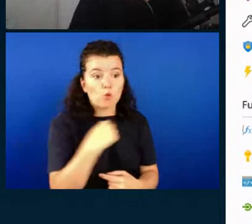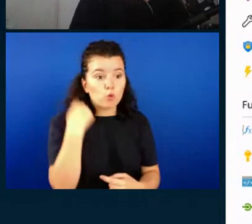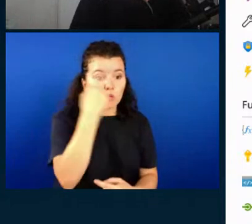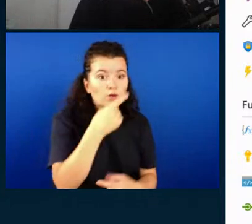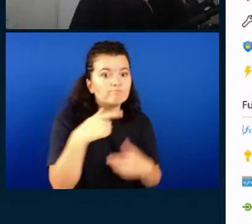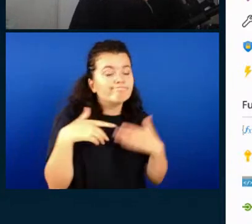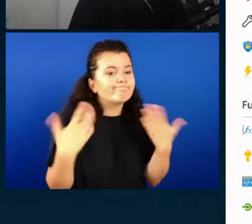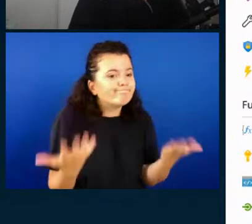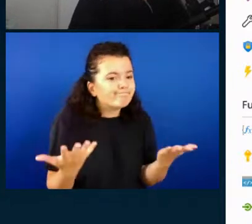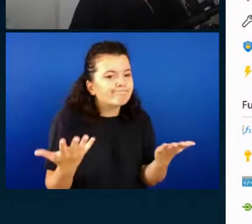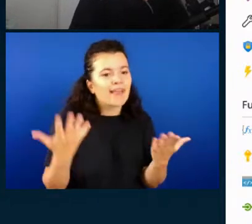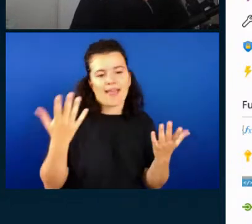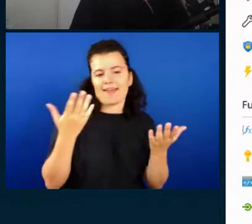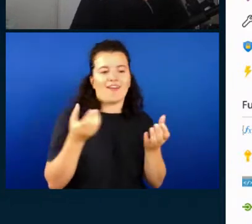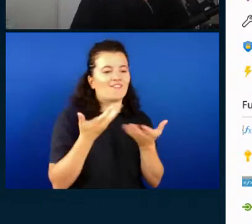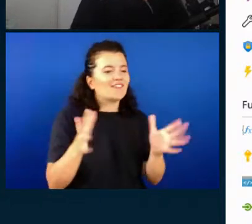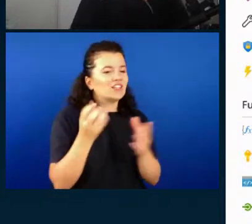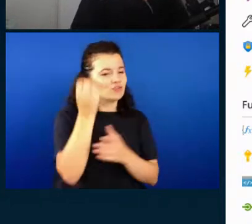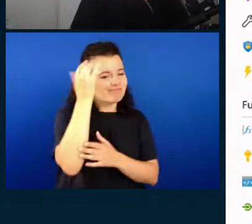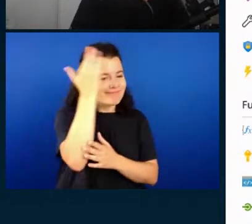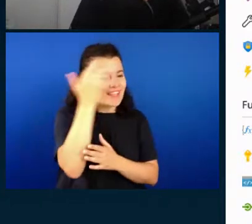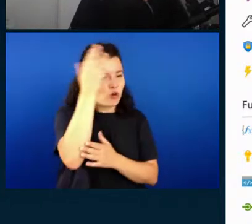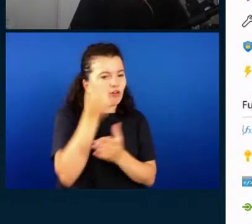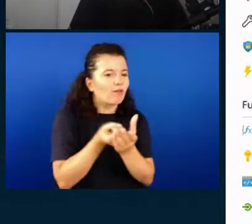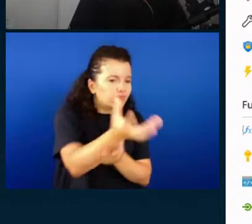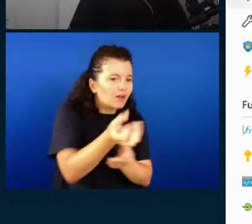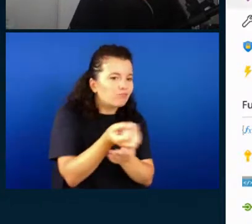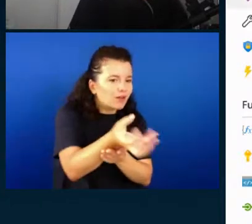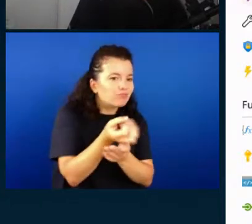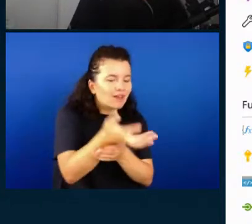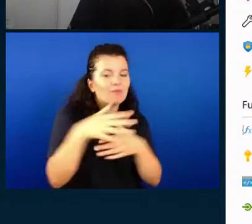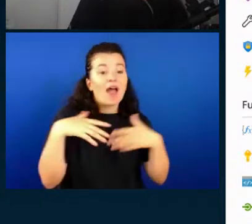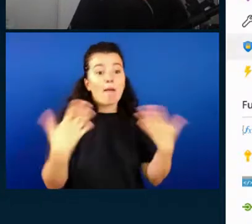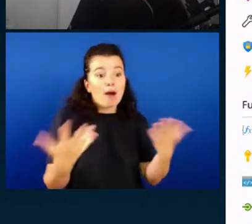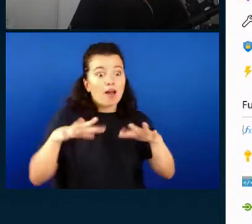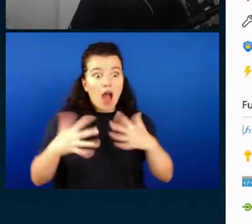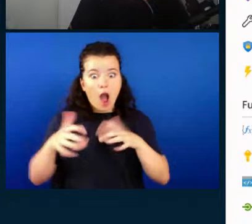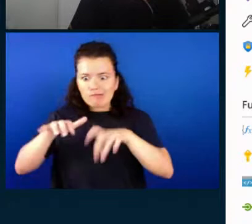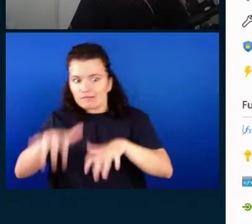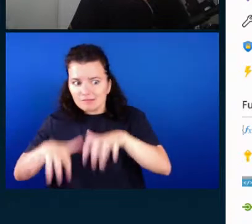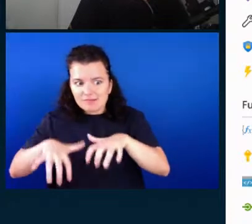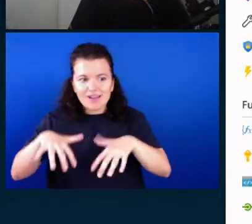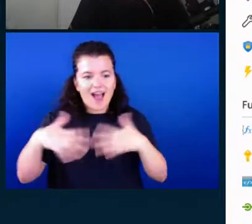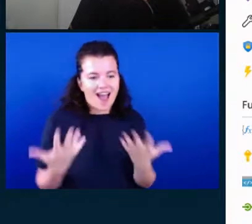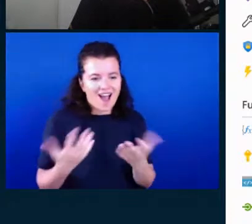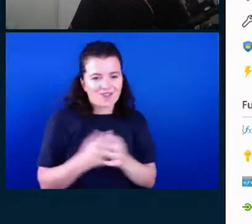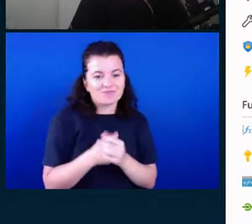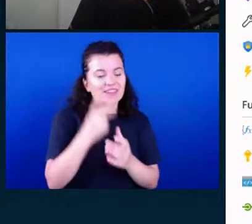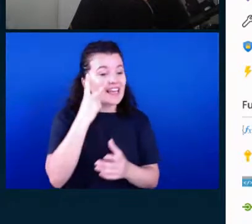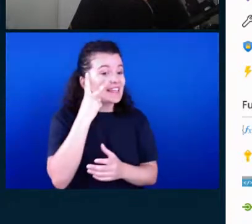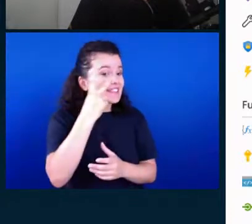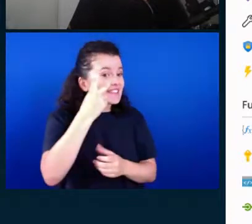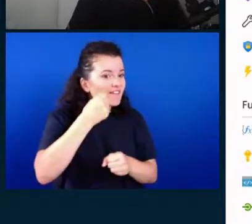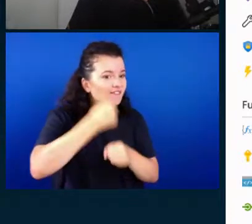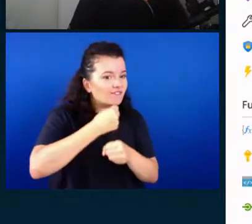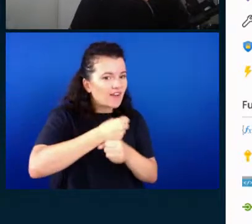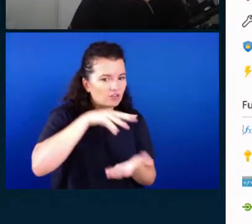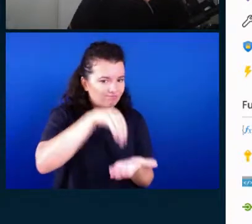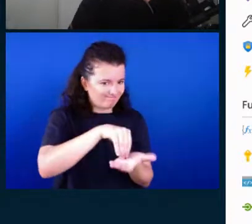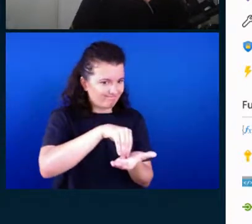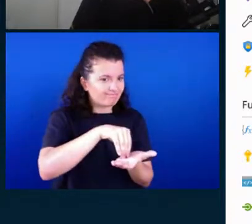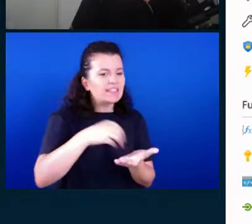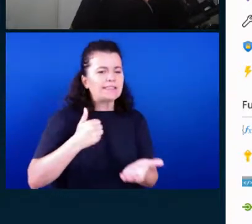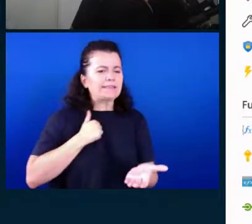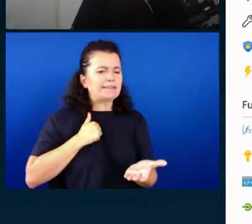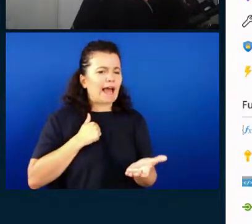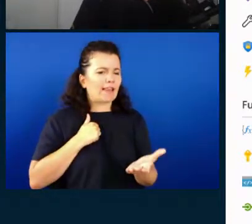theory. What does an Azure Function app look like in real life? This is a function app that I created